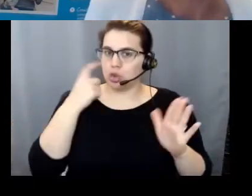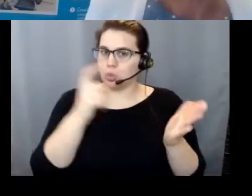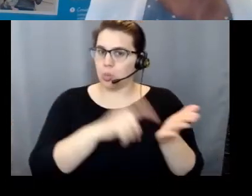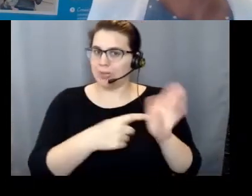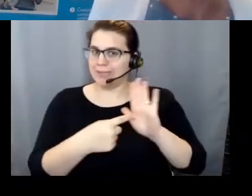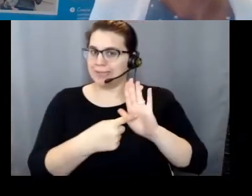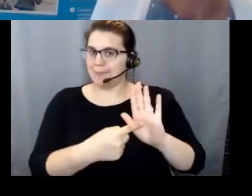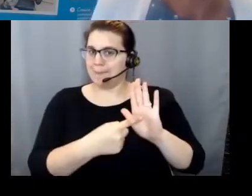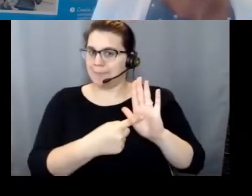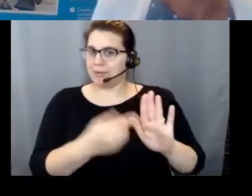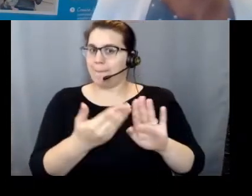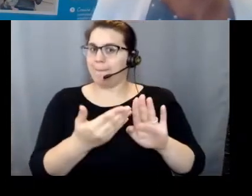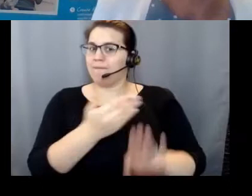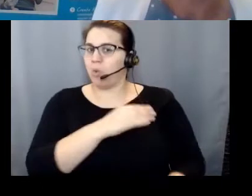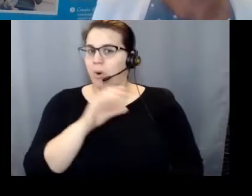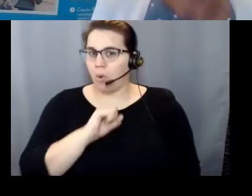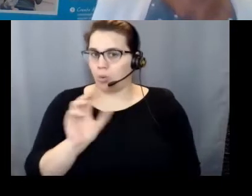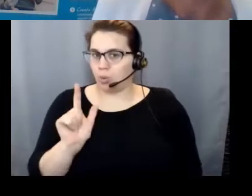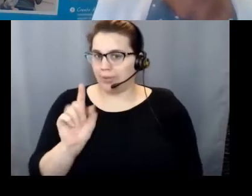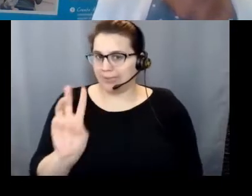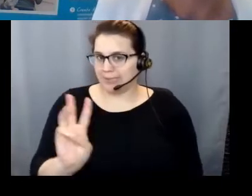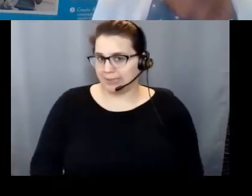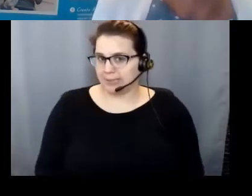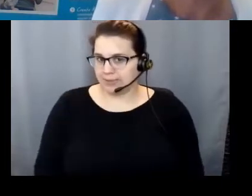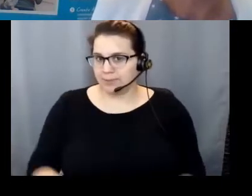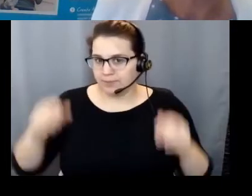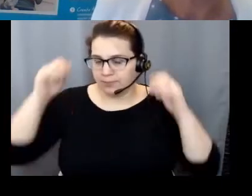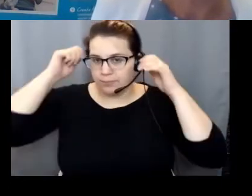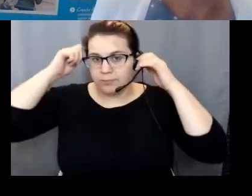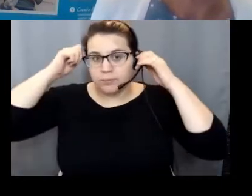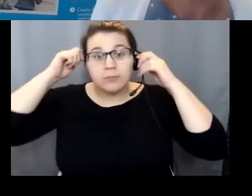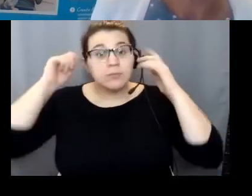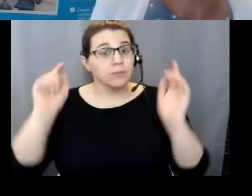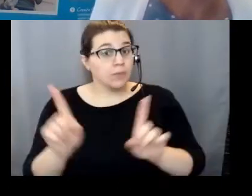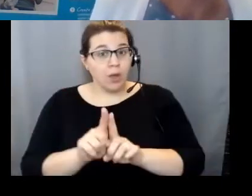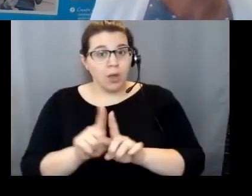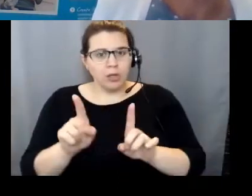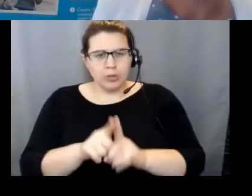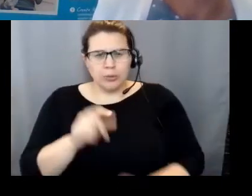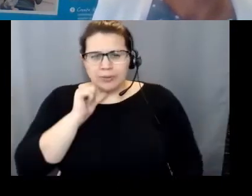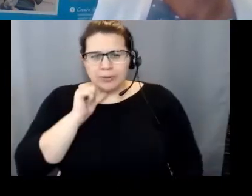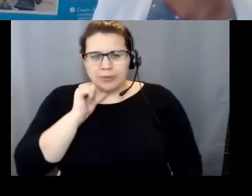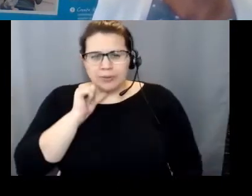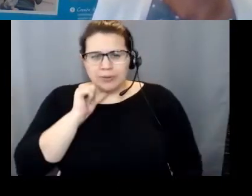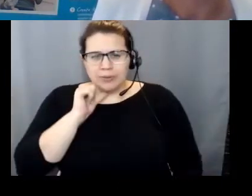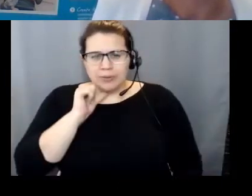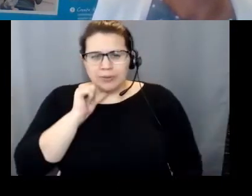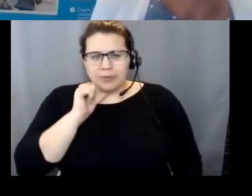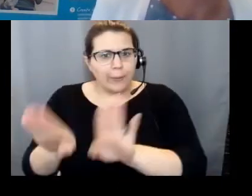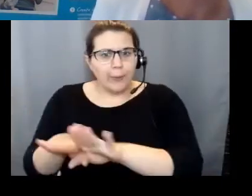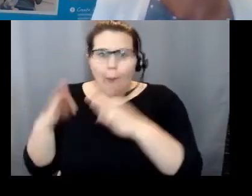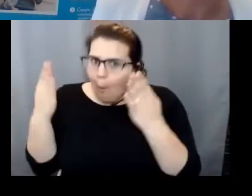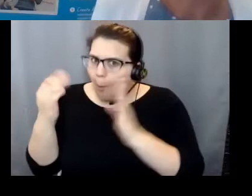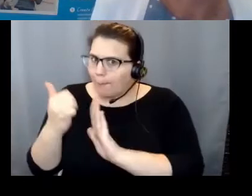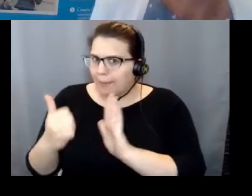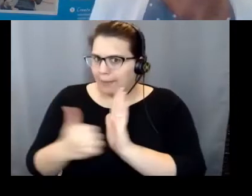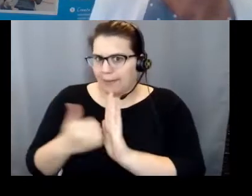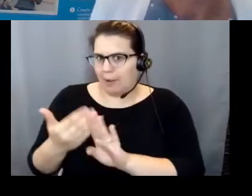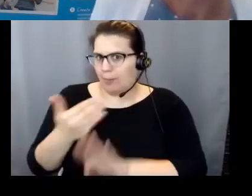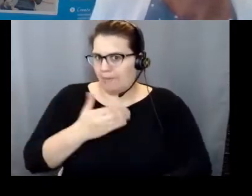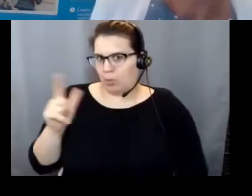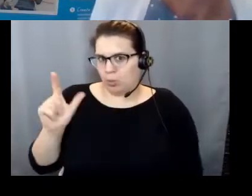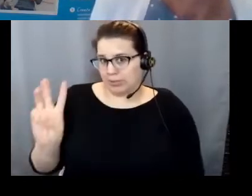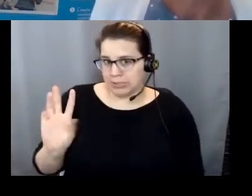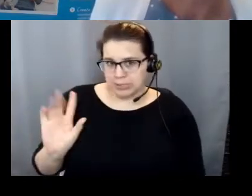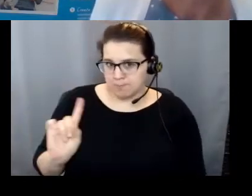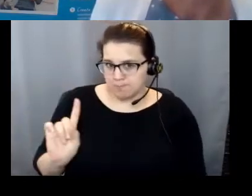have occurred prior to age 26. Also, you do not have to actually open the account before the age of 26. And